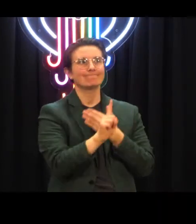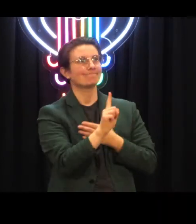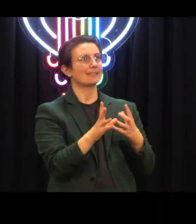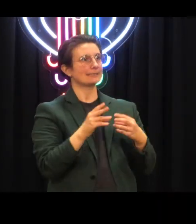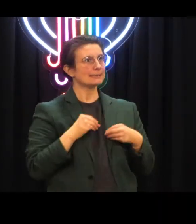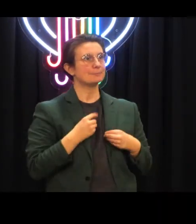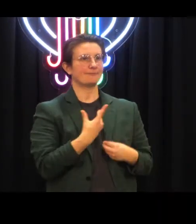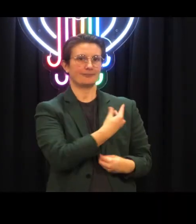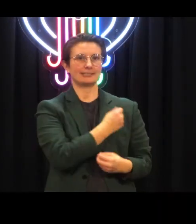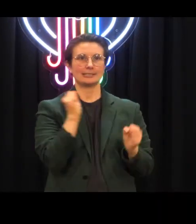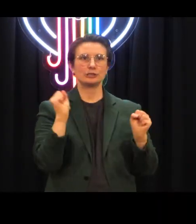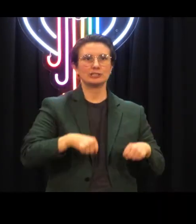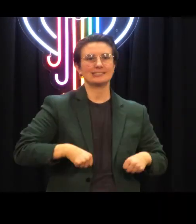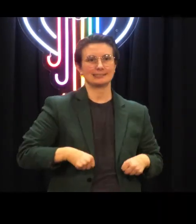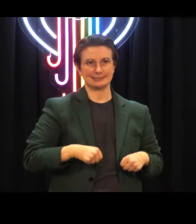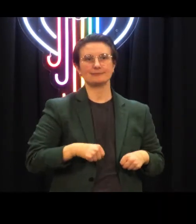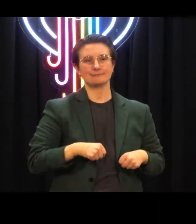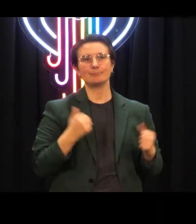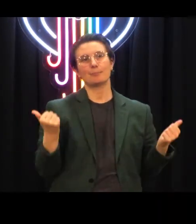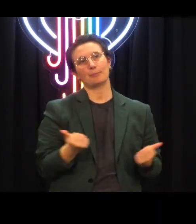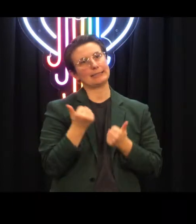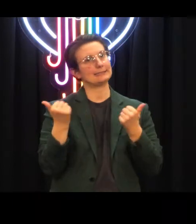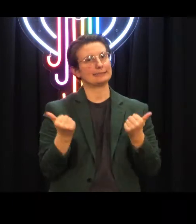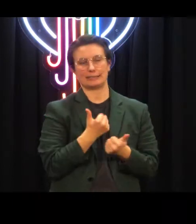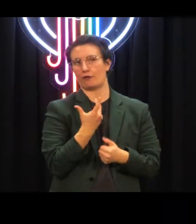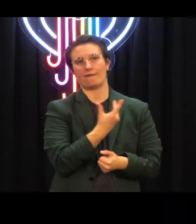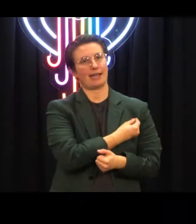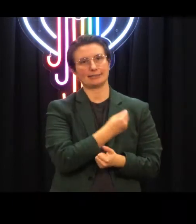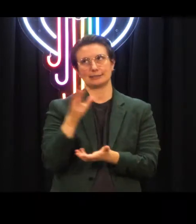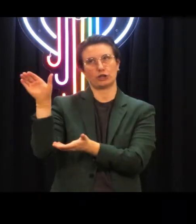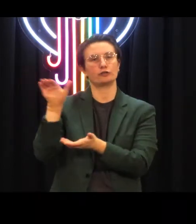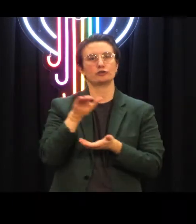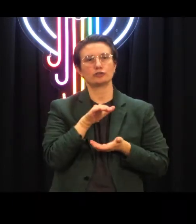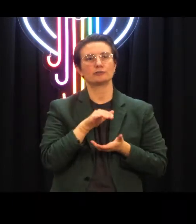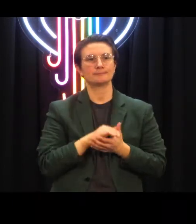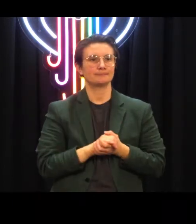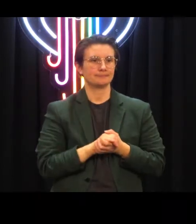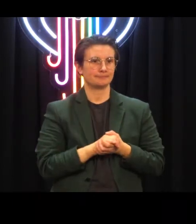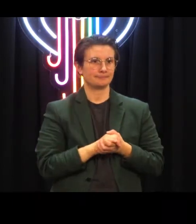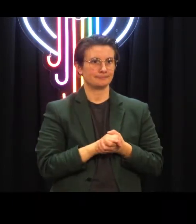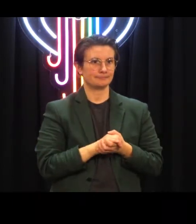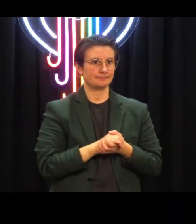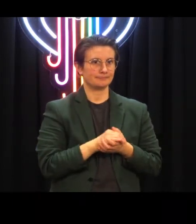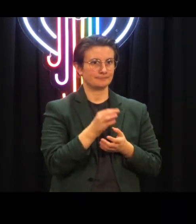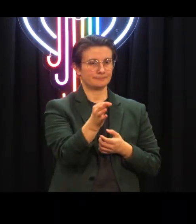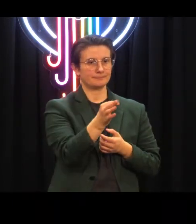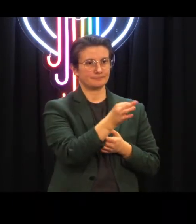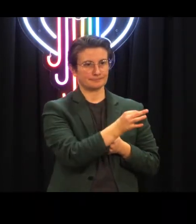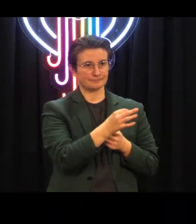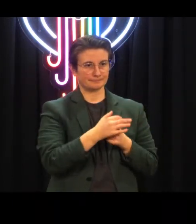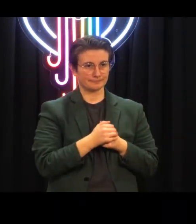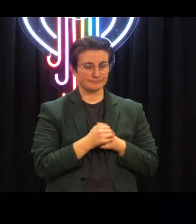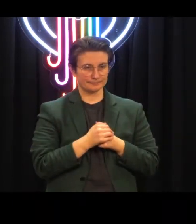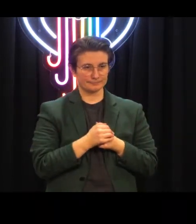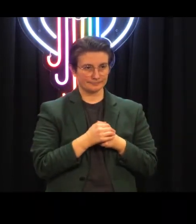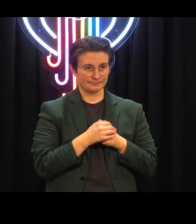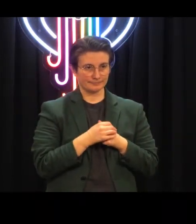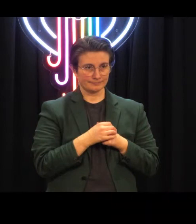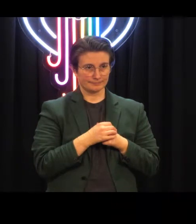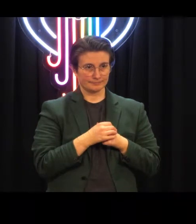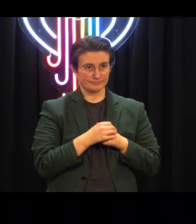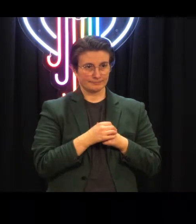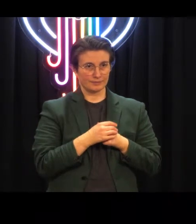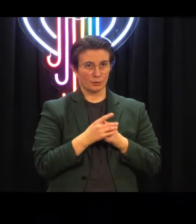of capacity and plenty of stocks to get vaccinated. While we're thinking about new things to fight COVID and infectious disease, should New Zealand have a